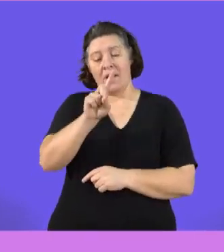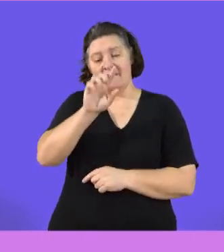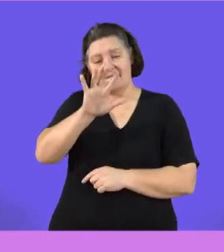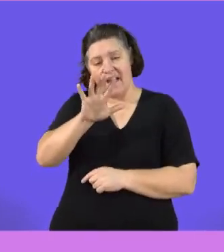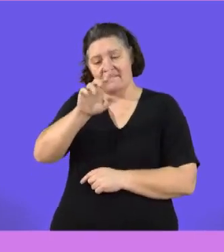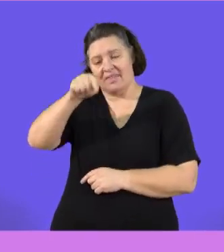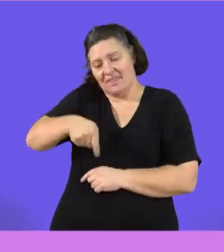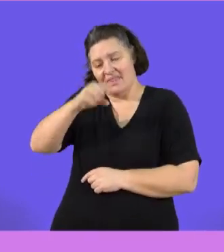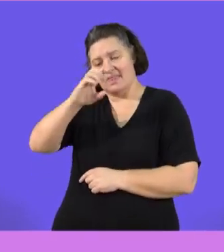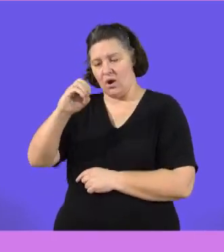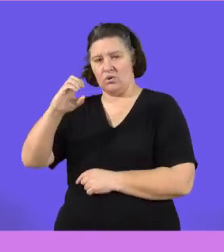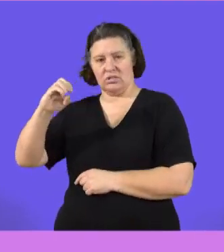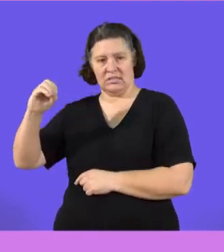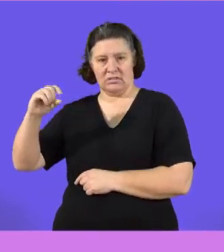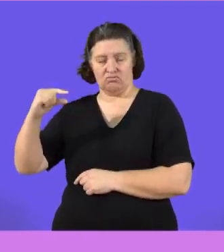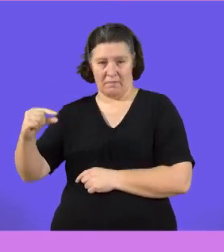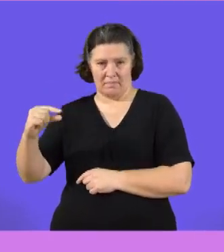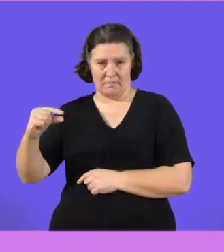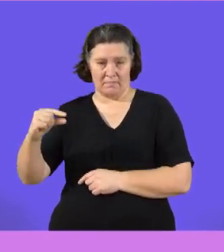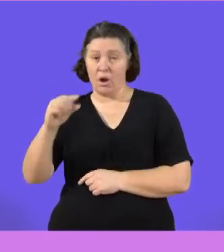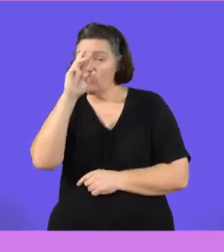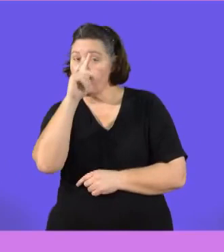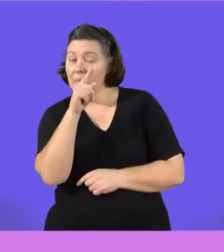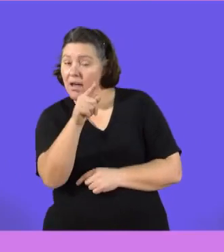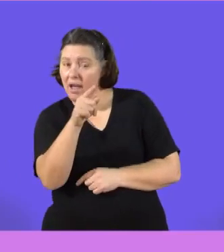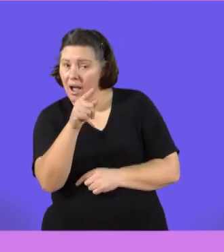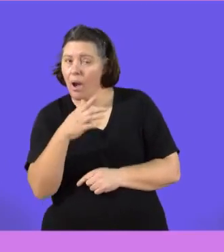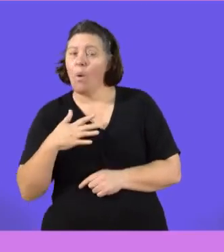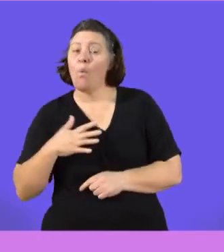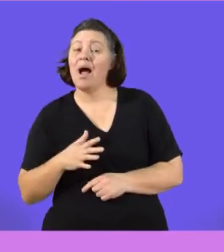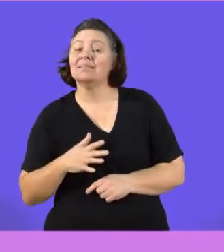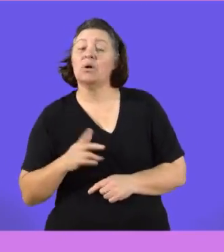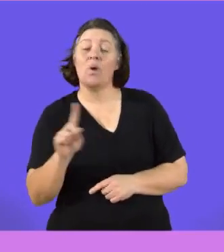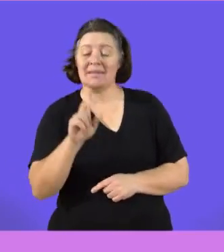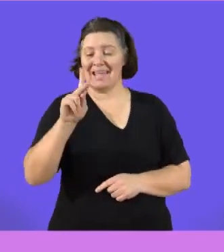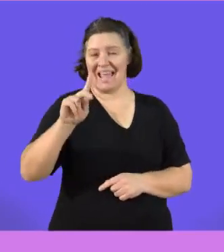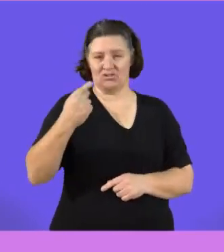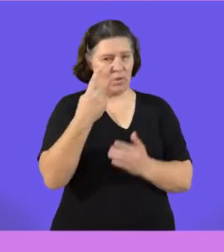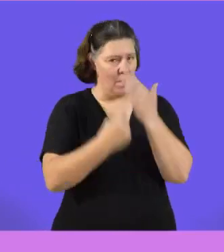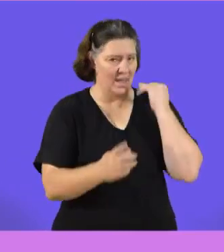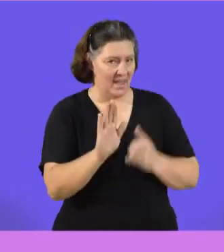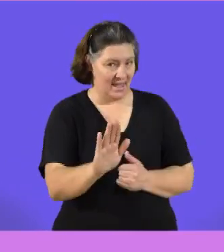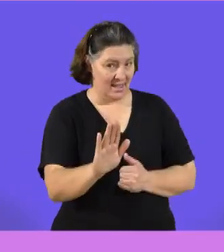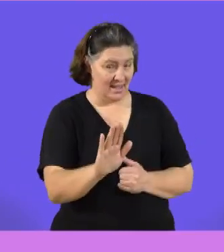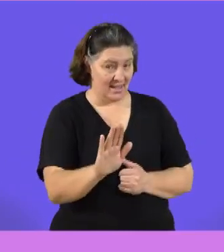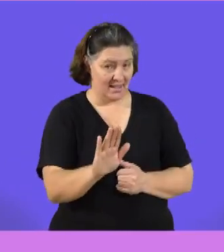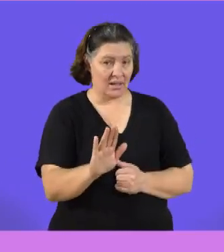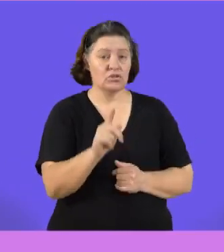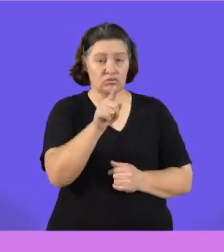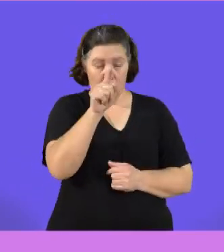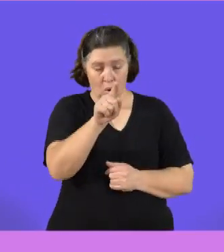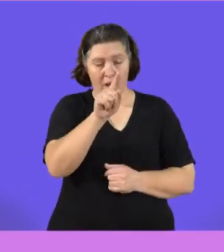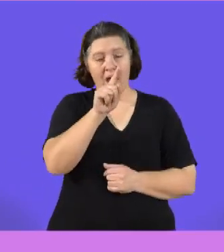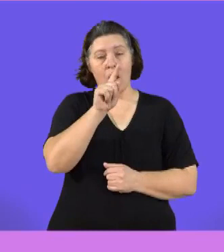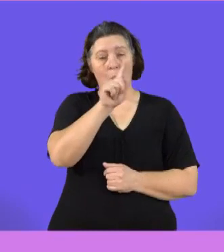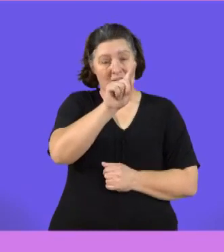15,000 grams. But now note, learners, that remember here, it's sold in kilograms only. So what needs to happen now? I need to